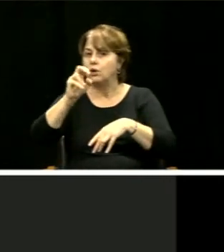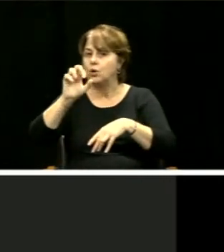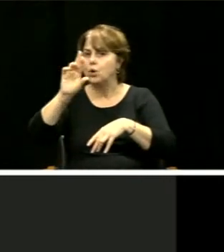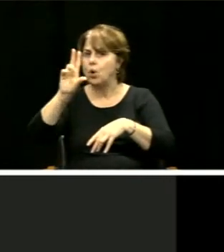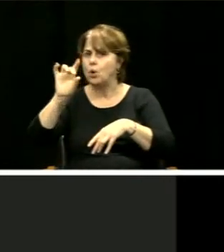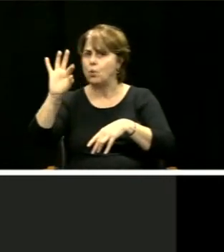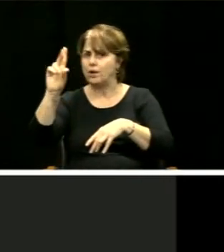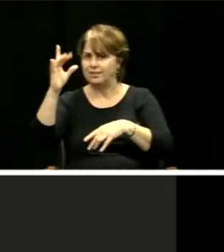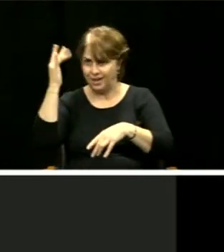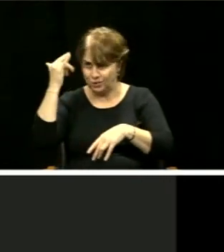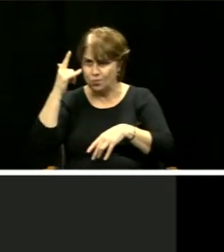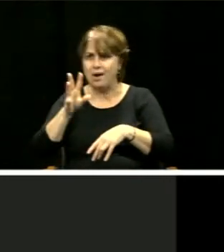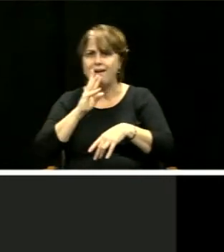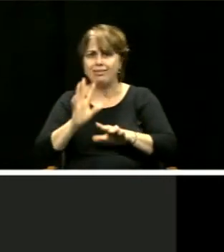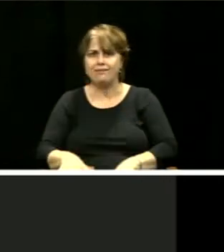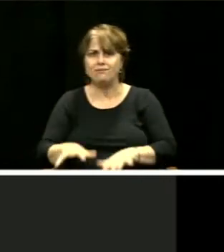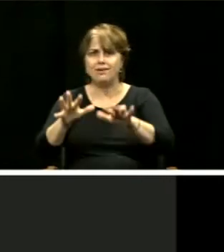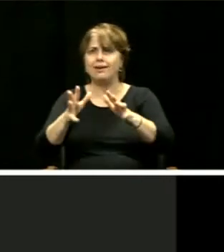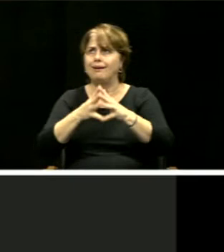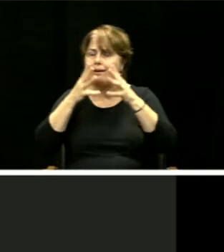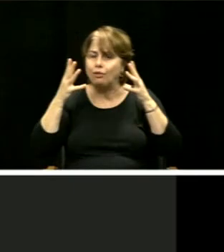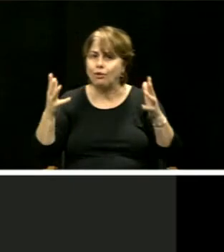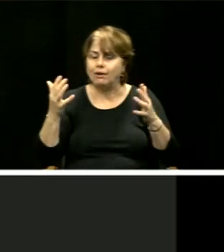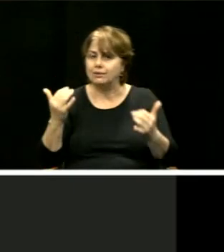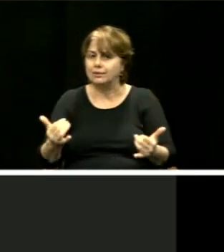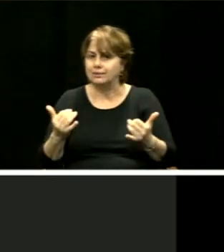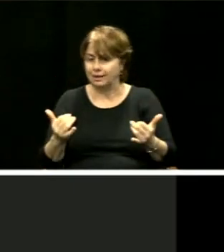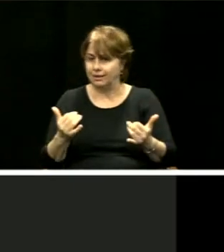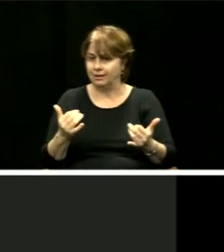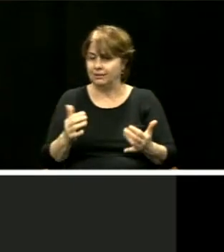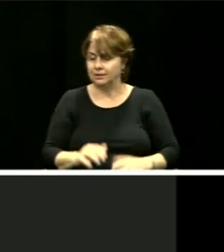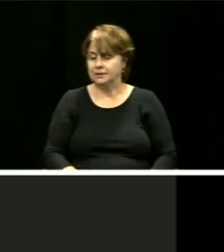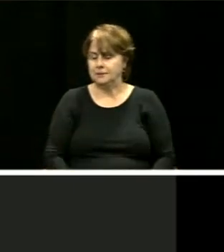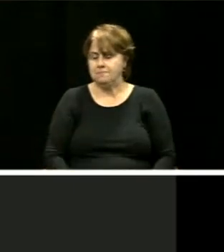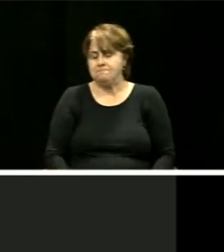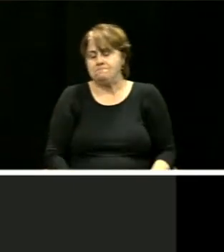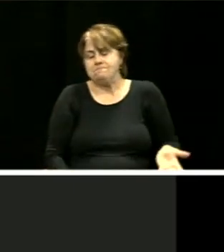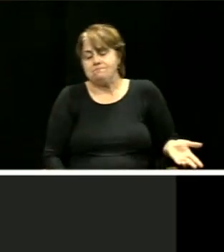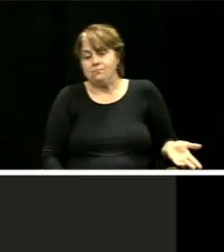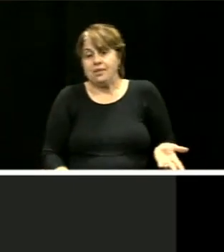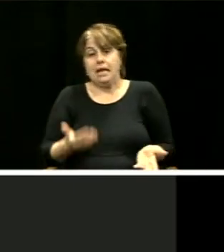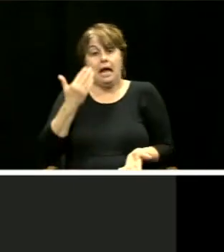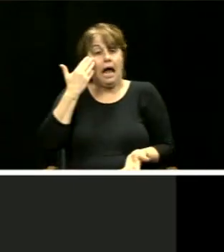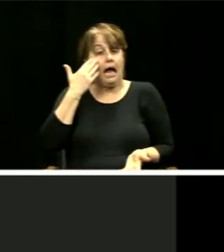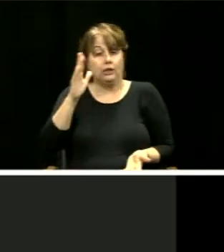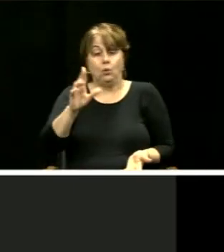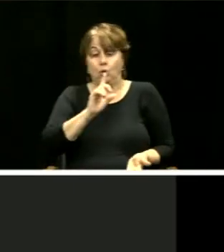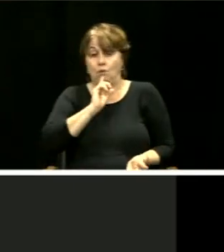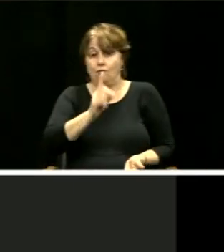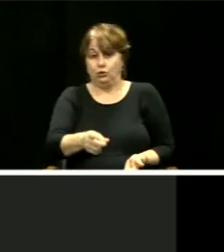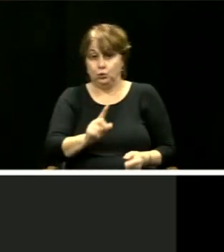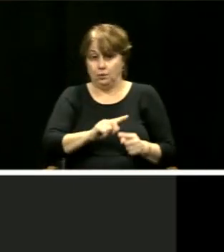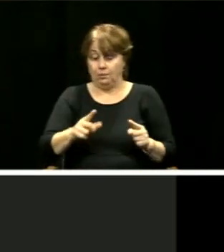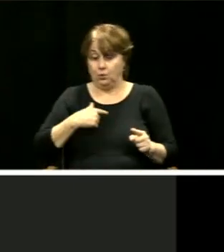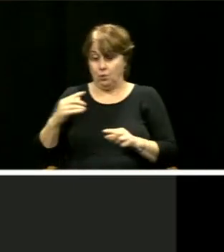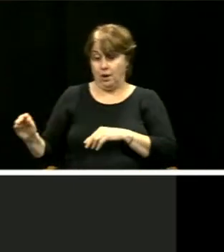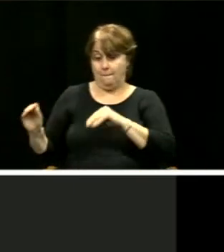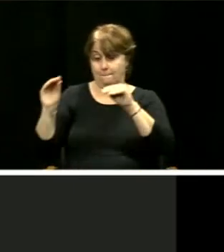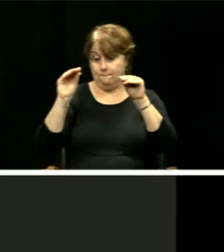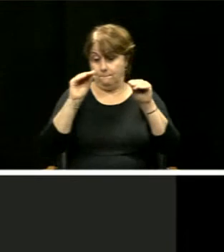is flooding the way it is so much today. I don't know this for a fact. When I moved in